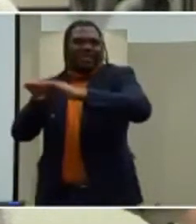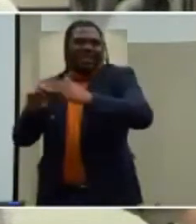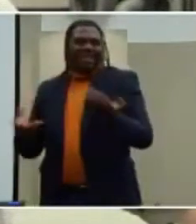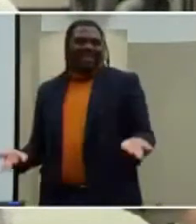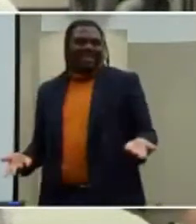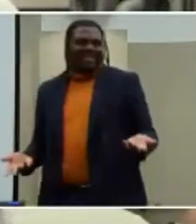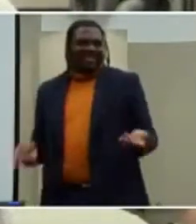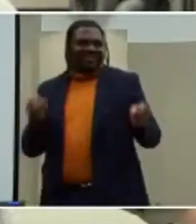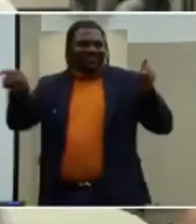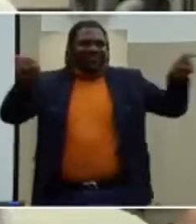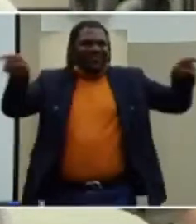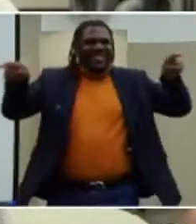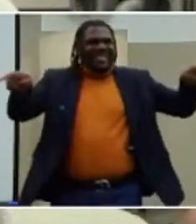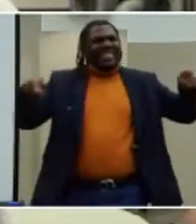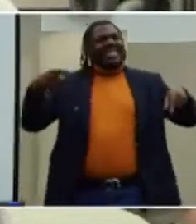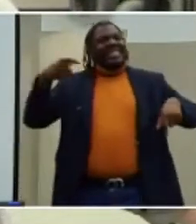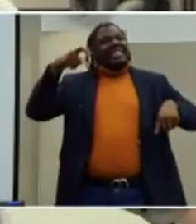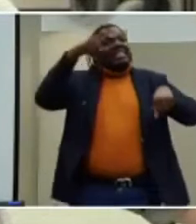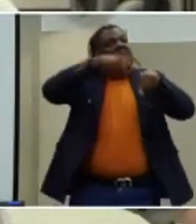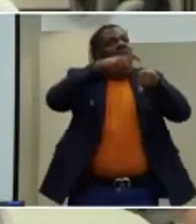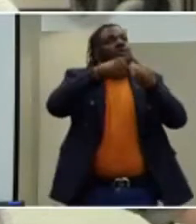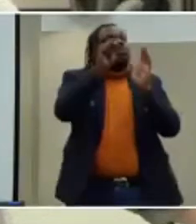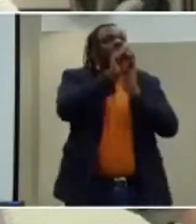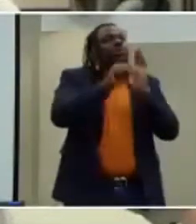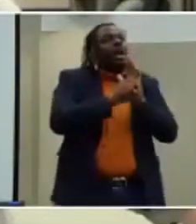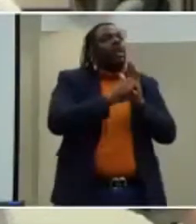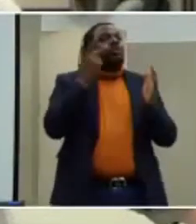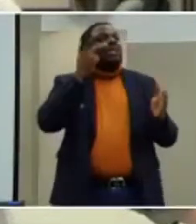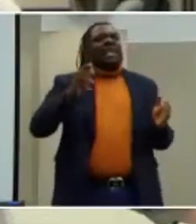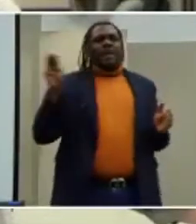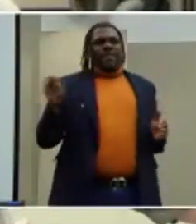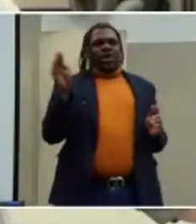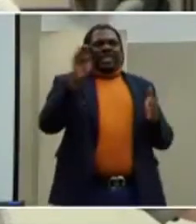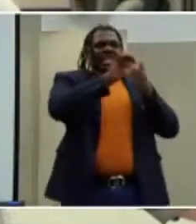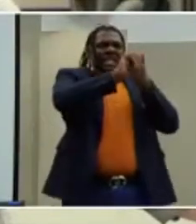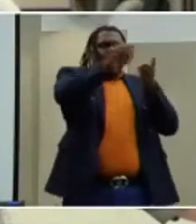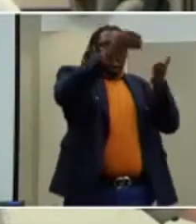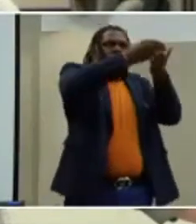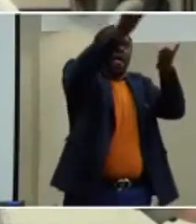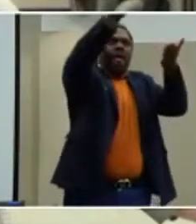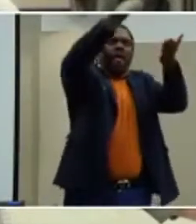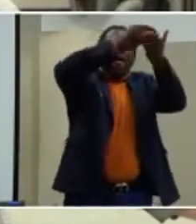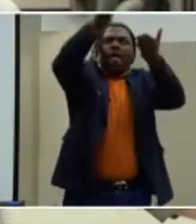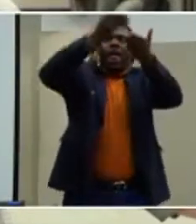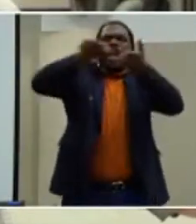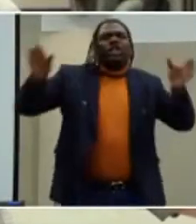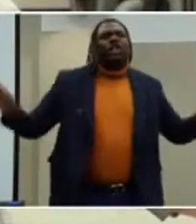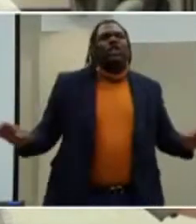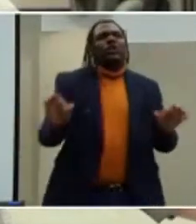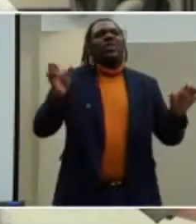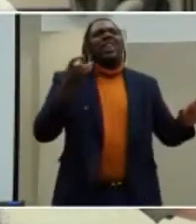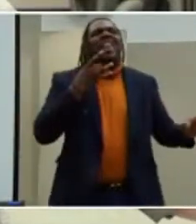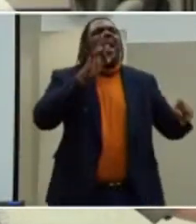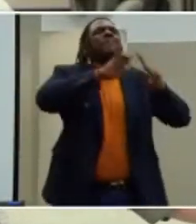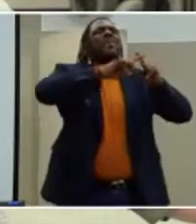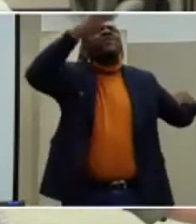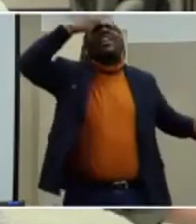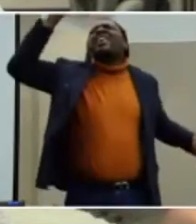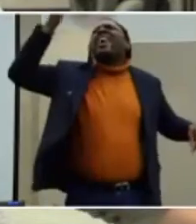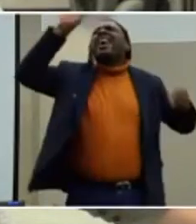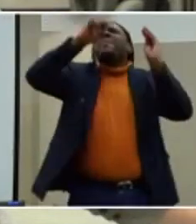times in this state where they've spent millions of dollars like to redo the library, but guess what? They forgot to